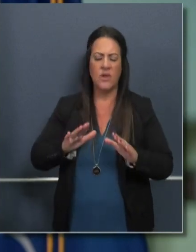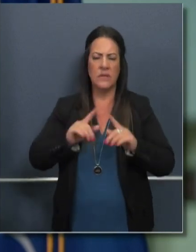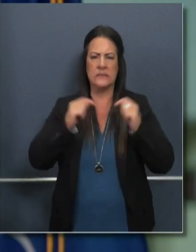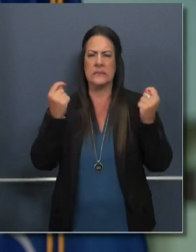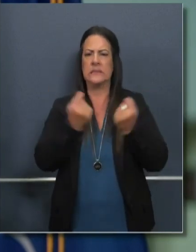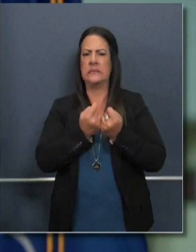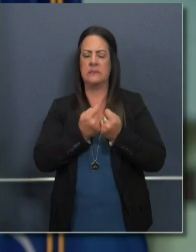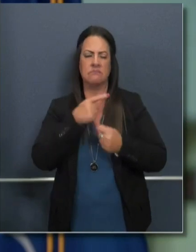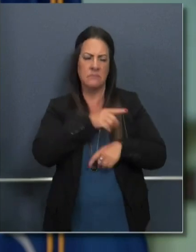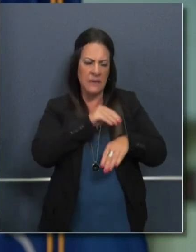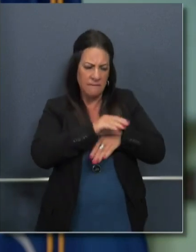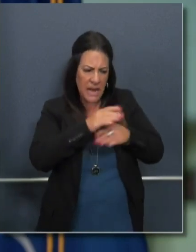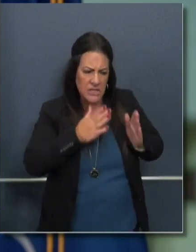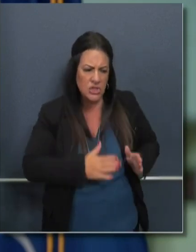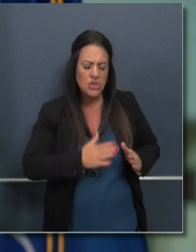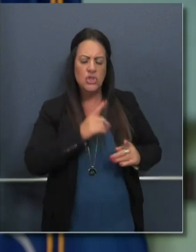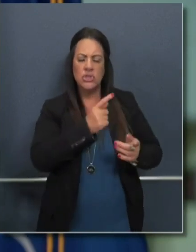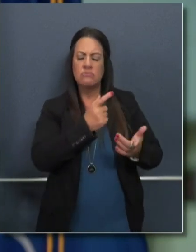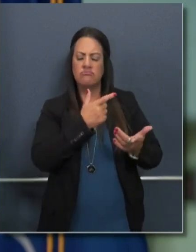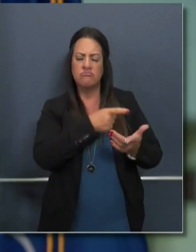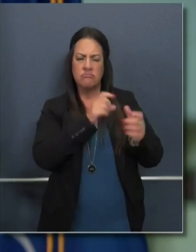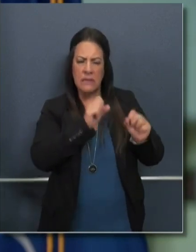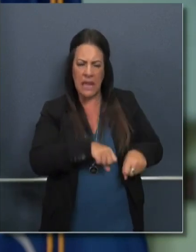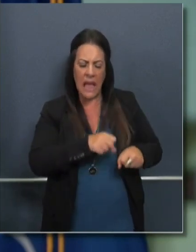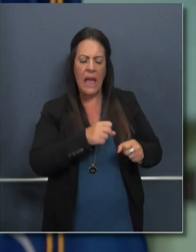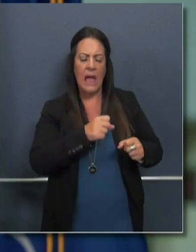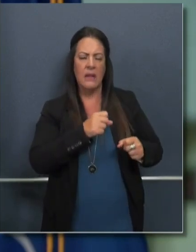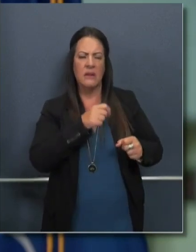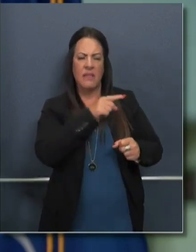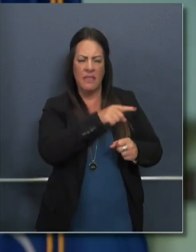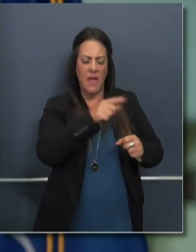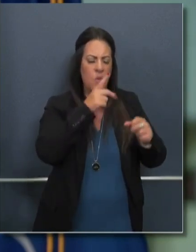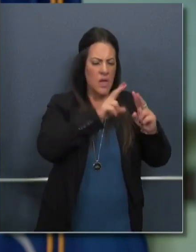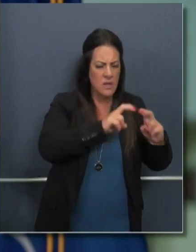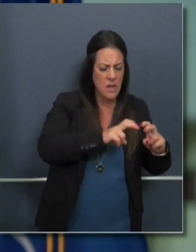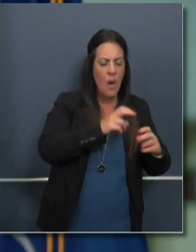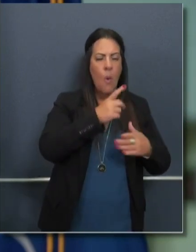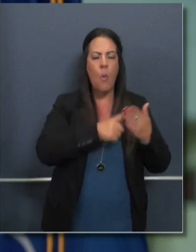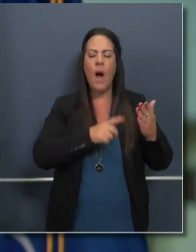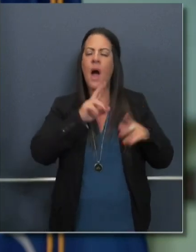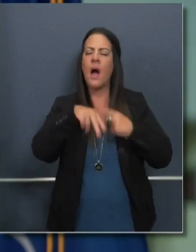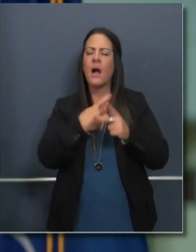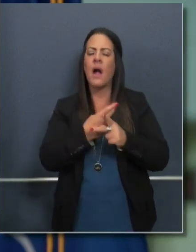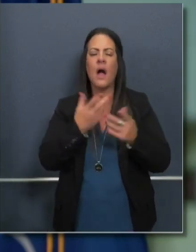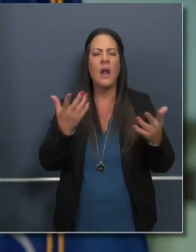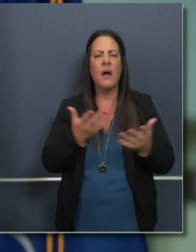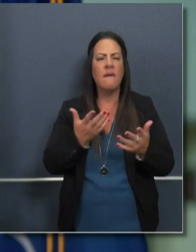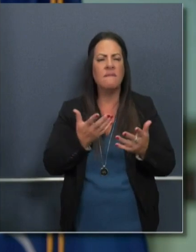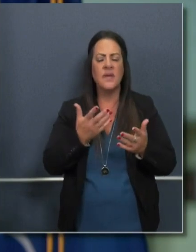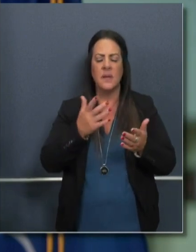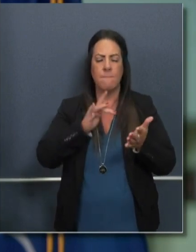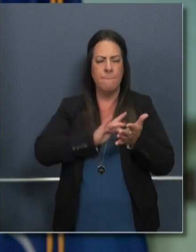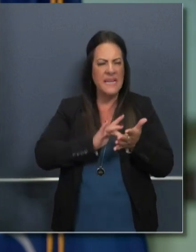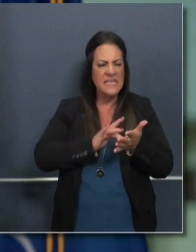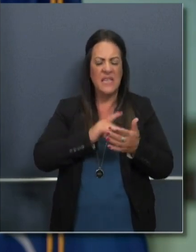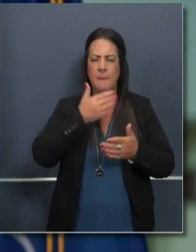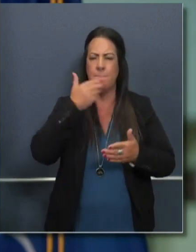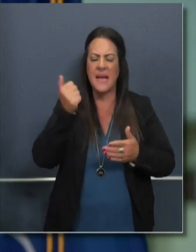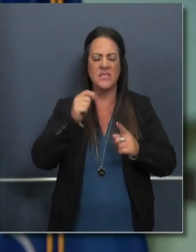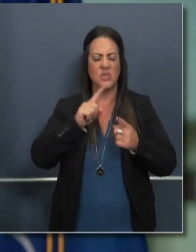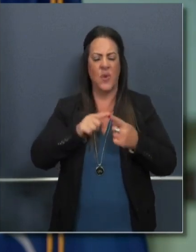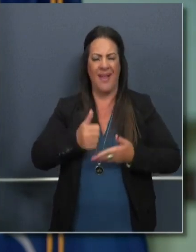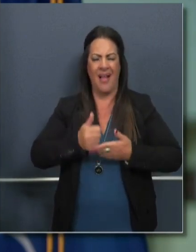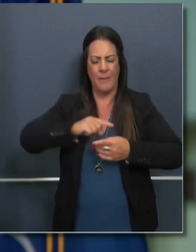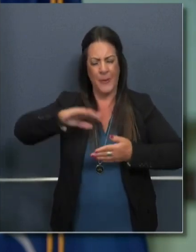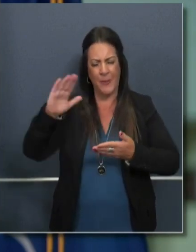therapeutic space, and we continue to be very hopeful about therapeutics beyond just remdesivir, other therapeutics that are entering into